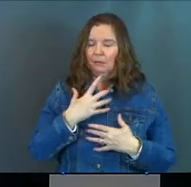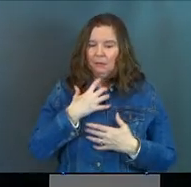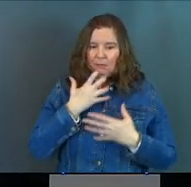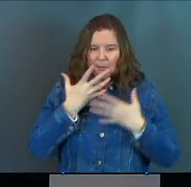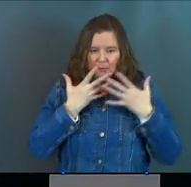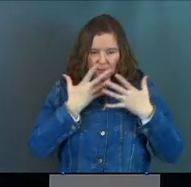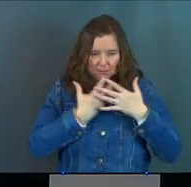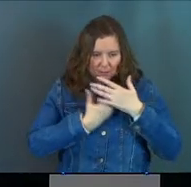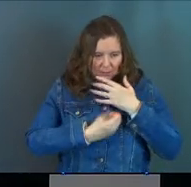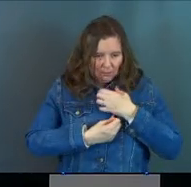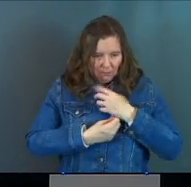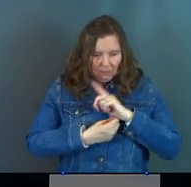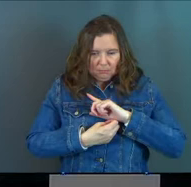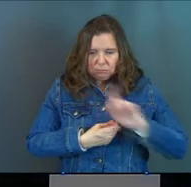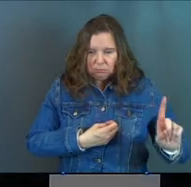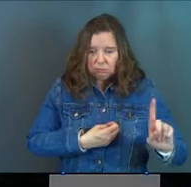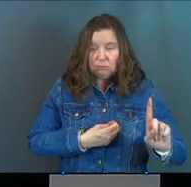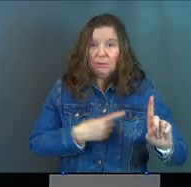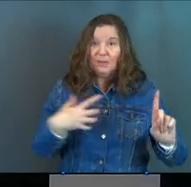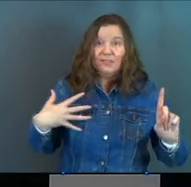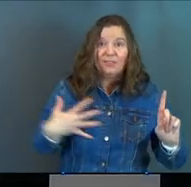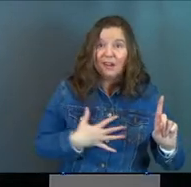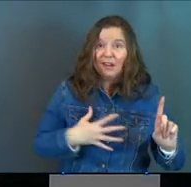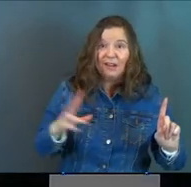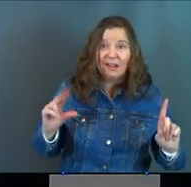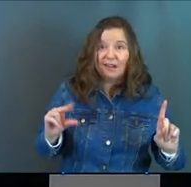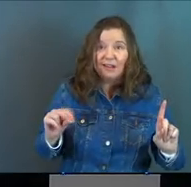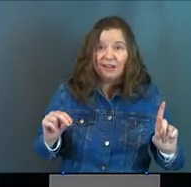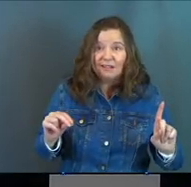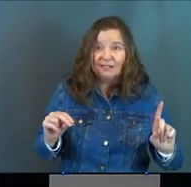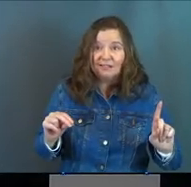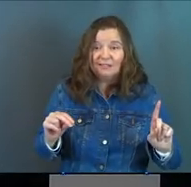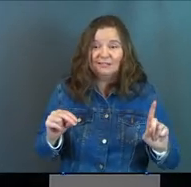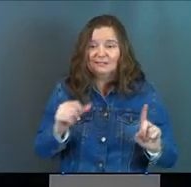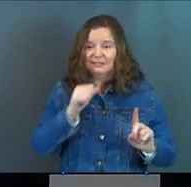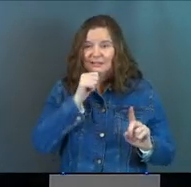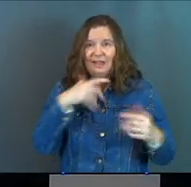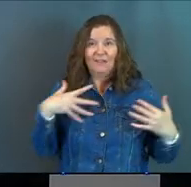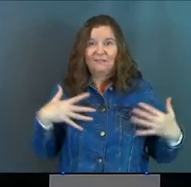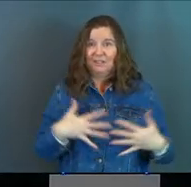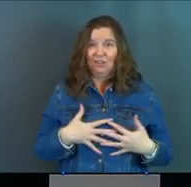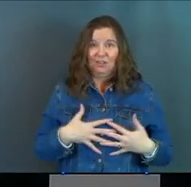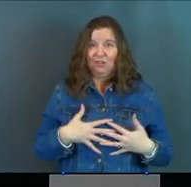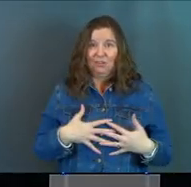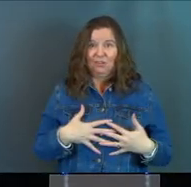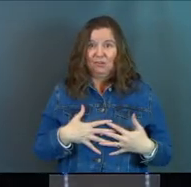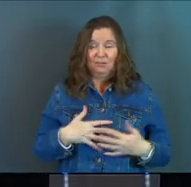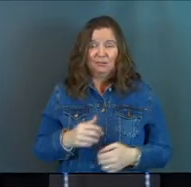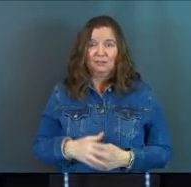disappeared. Why? Is it because he's afraid? No. It's not fear.